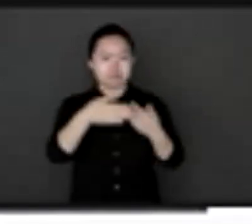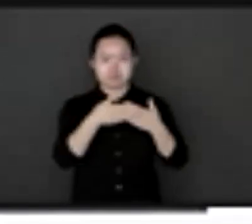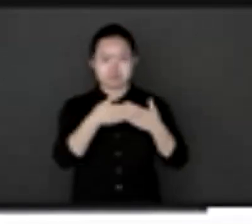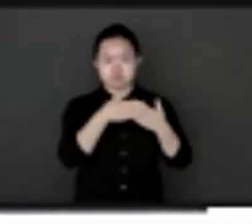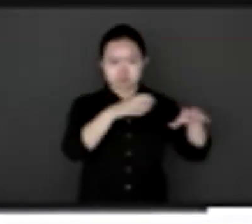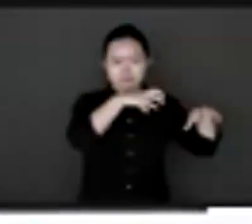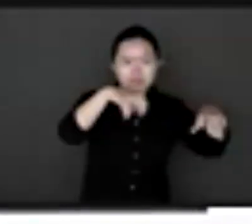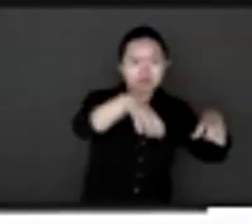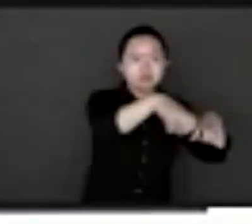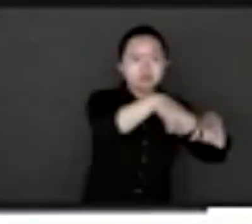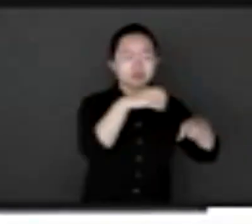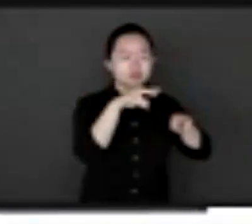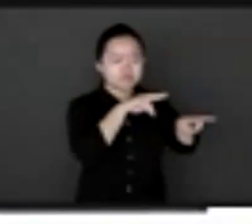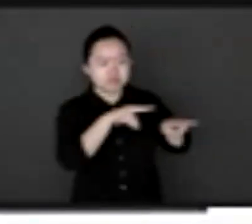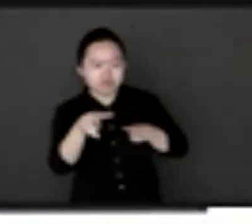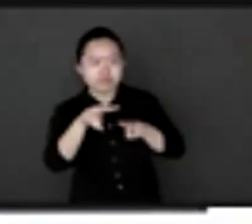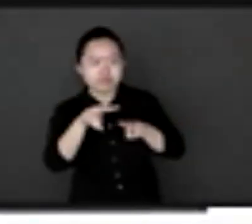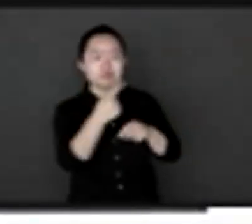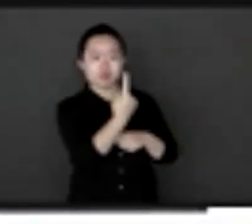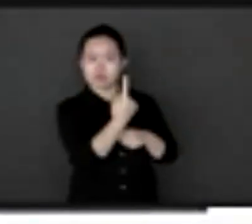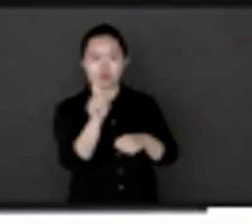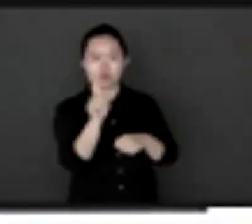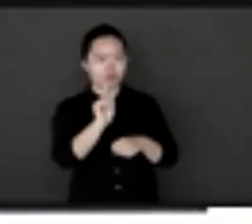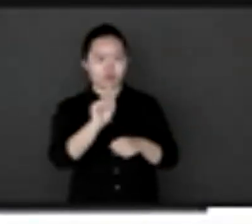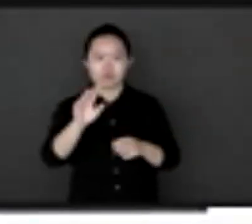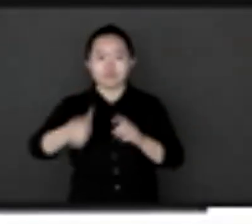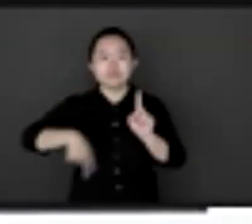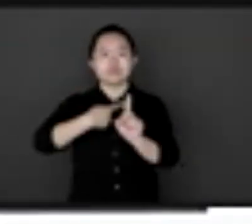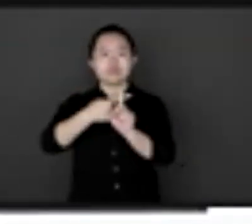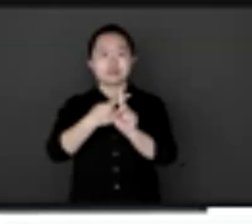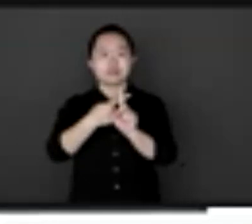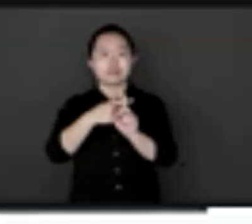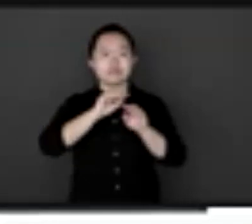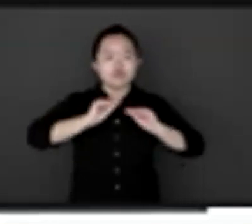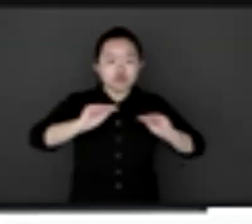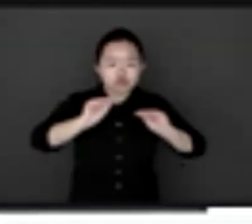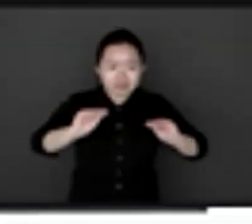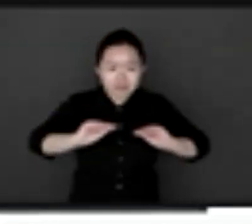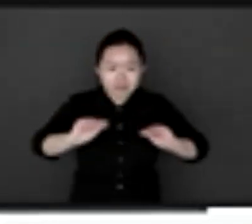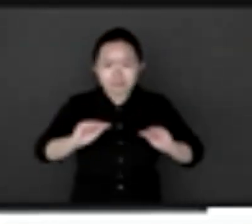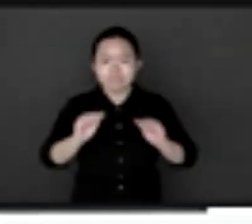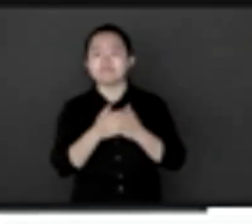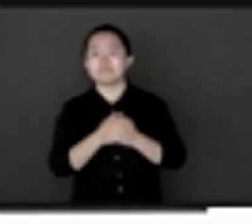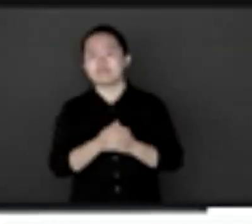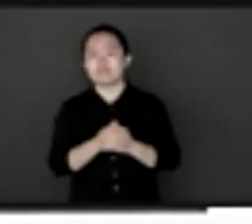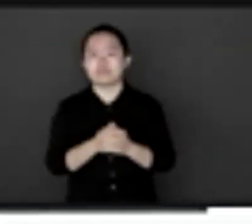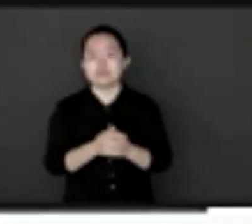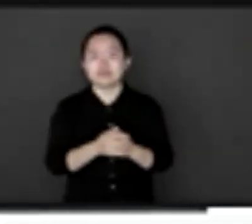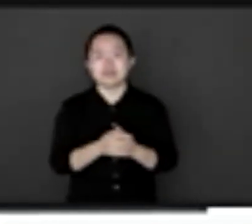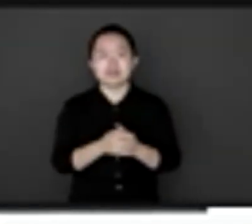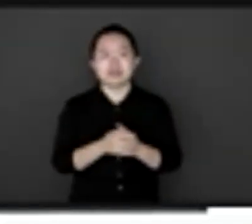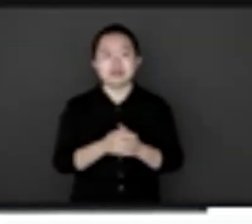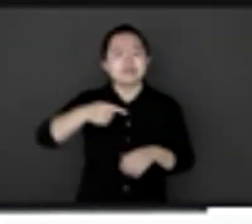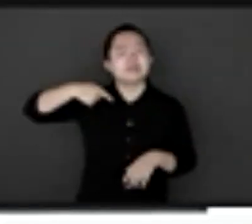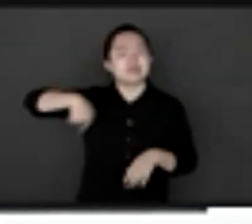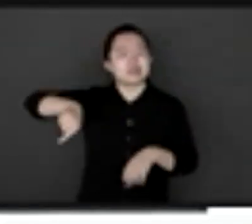and facilitating training. So they are not the police, they are the firefighters, they are really helping, and they are doing actually a very good job, and I